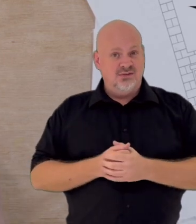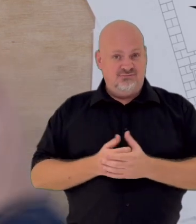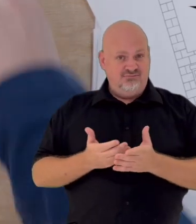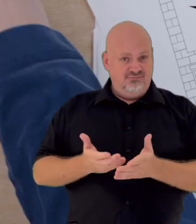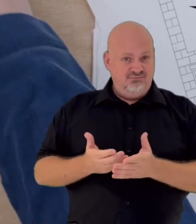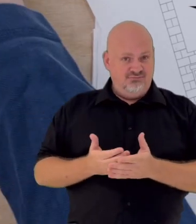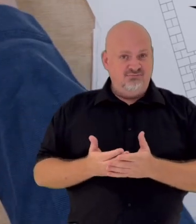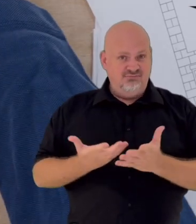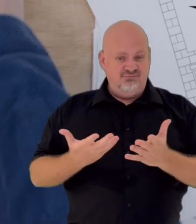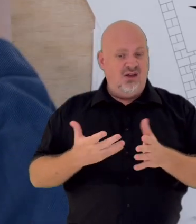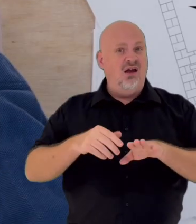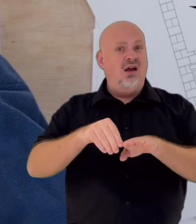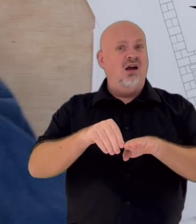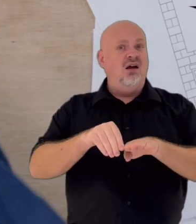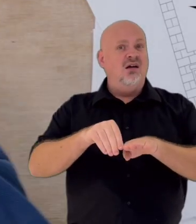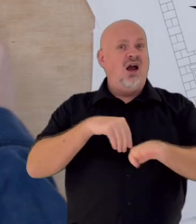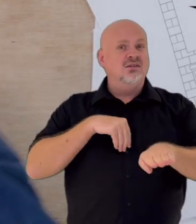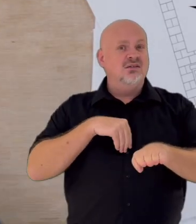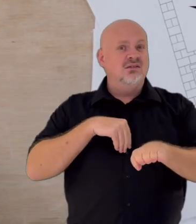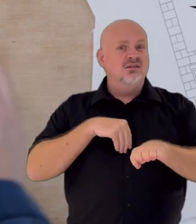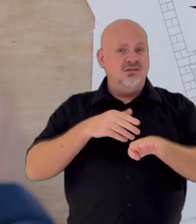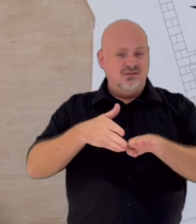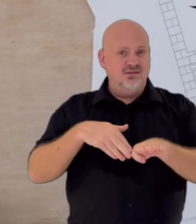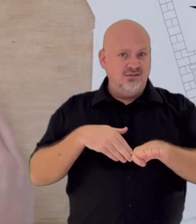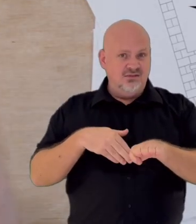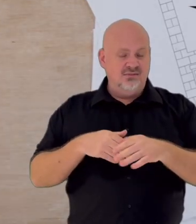cutting out the printout with our